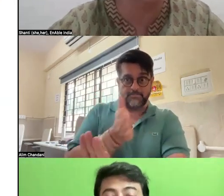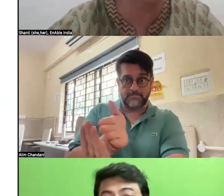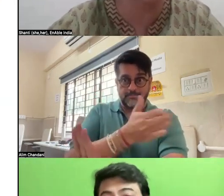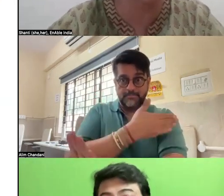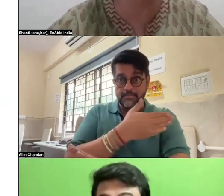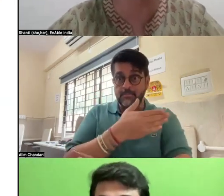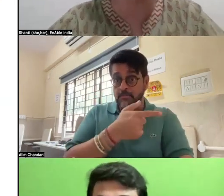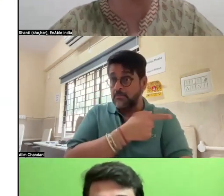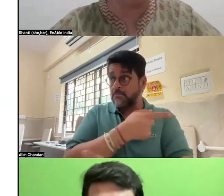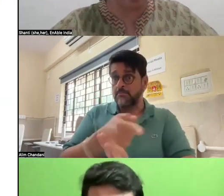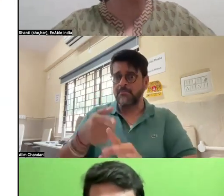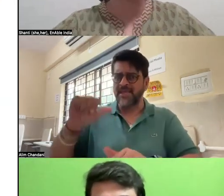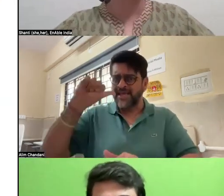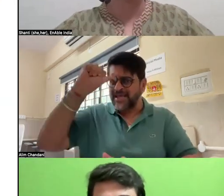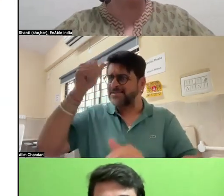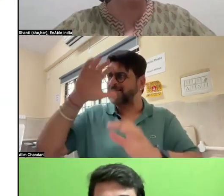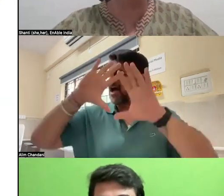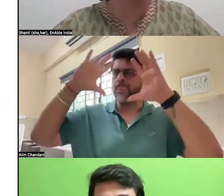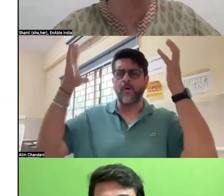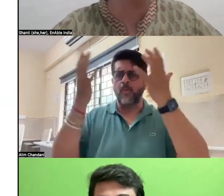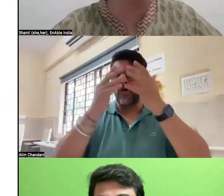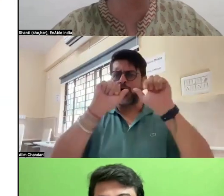So before the 1880,